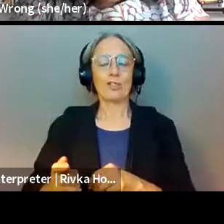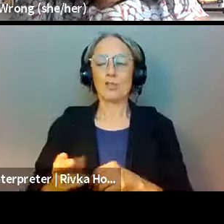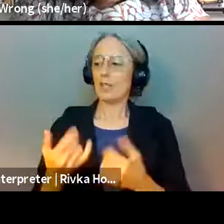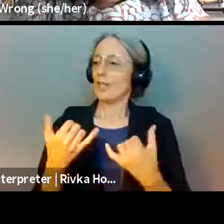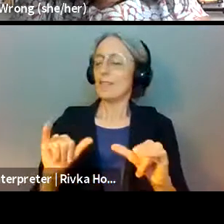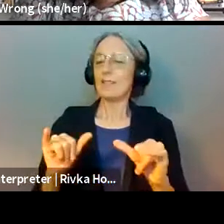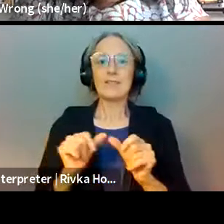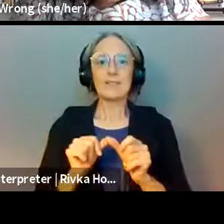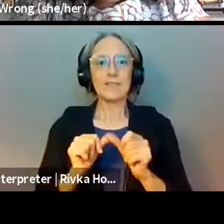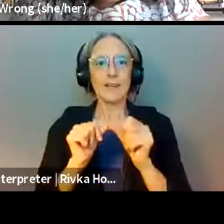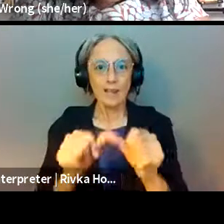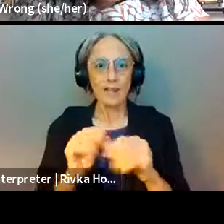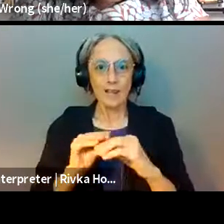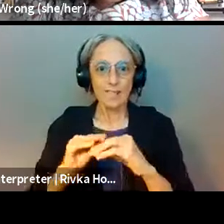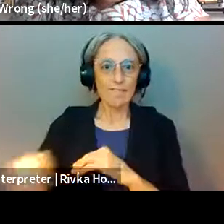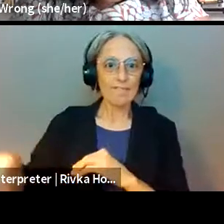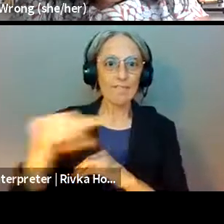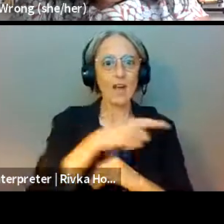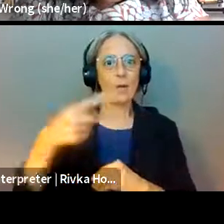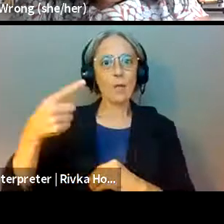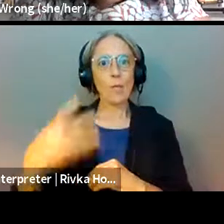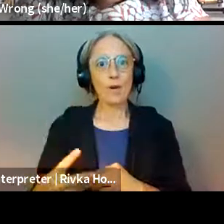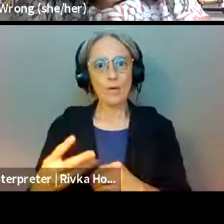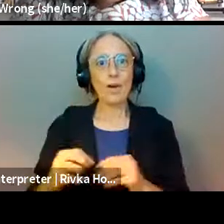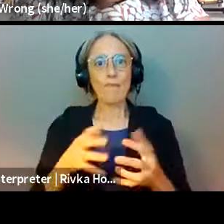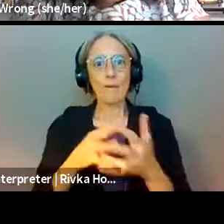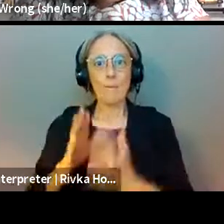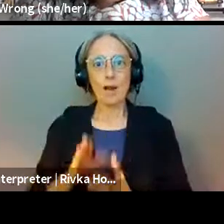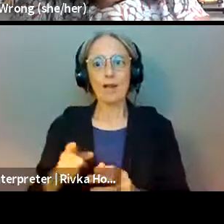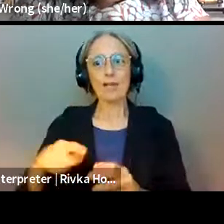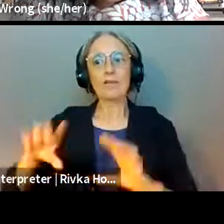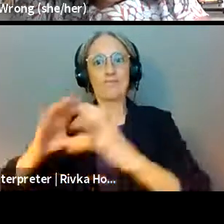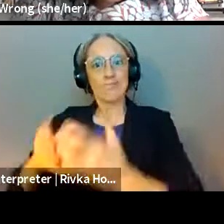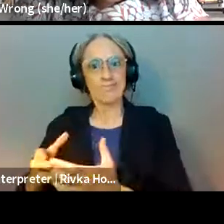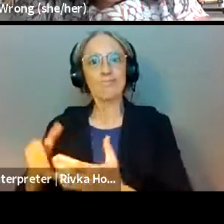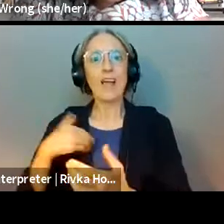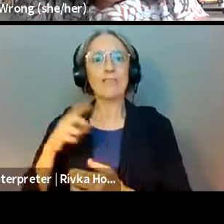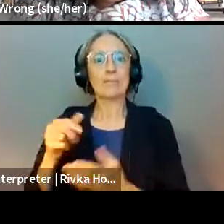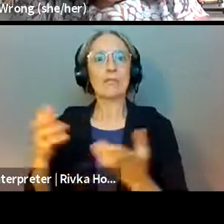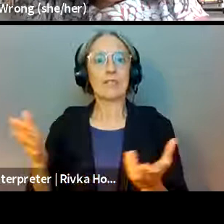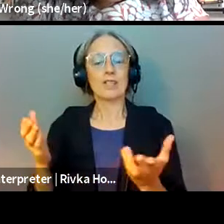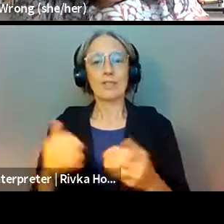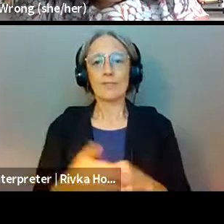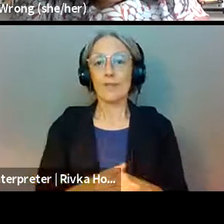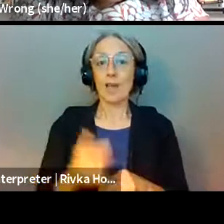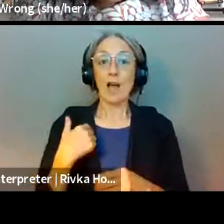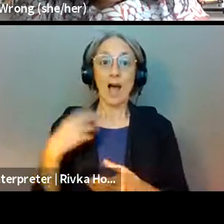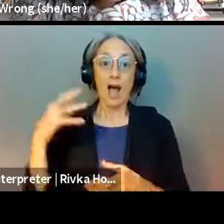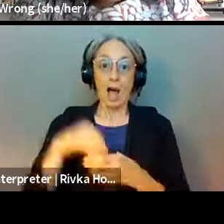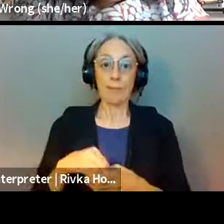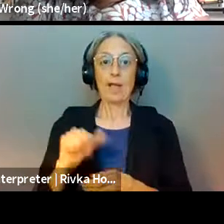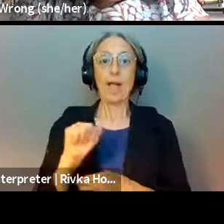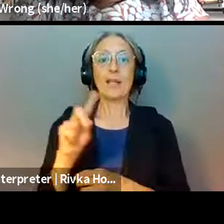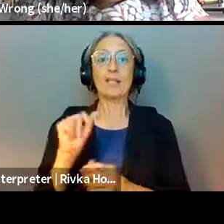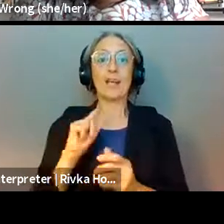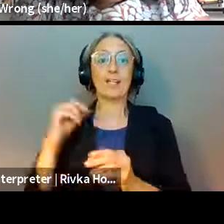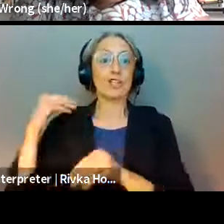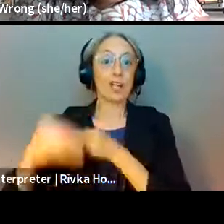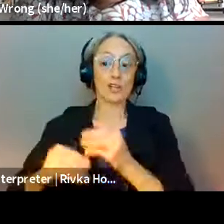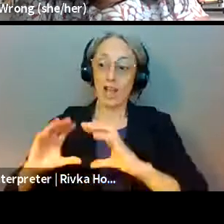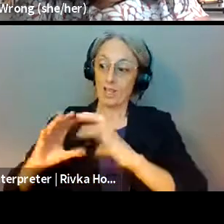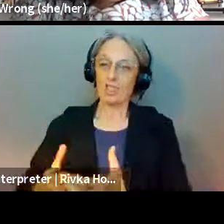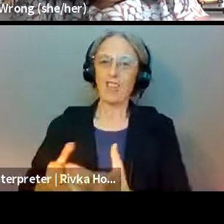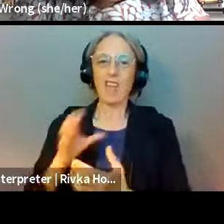have a disability in this country. I am proudly a part of the ADA generation, where the majority of my